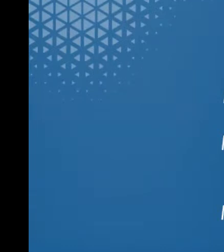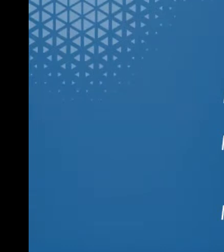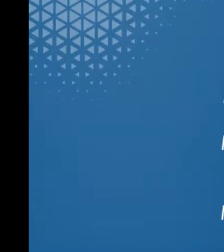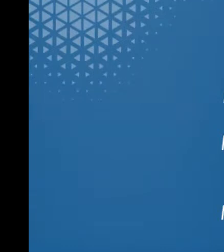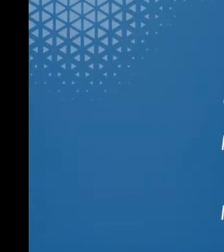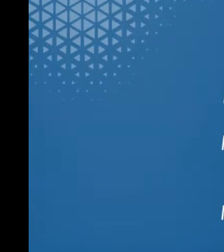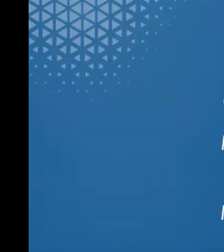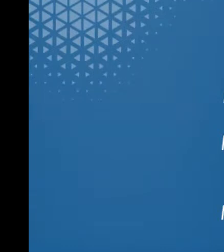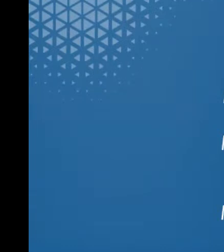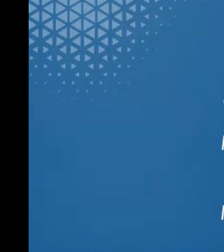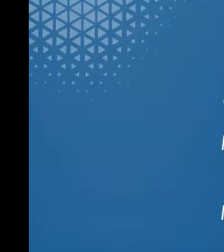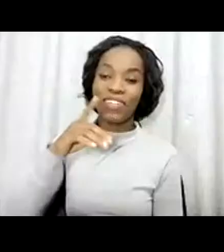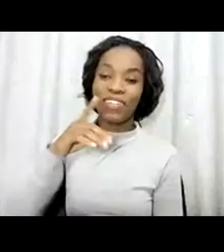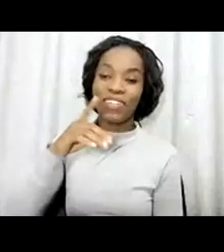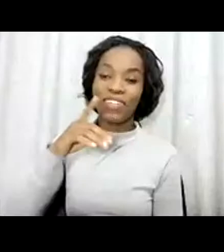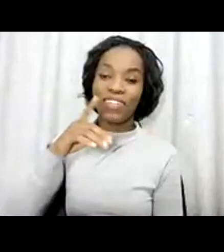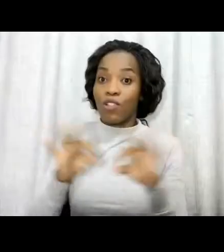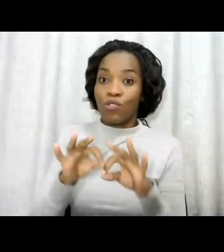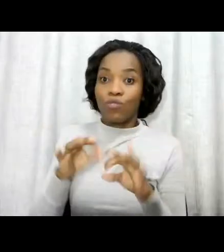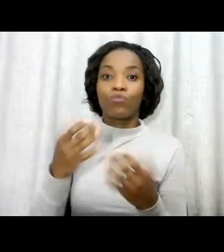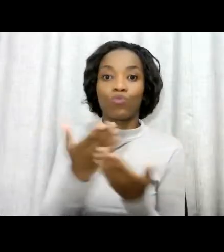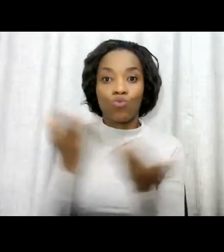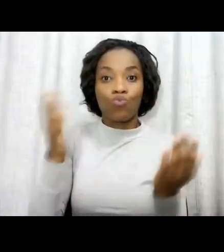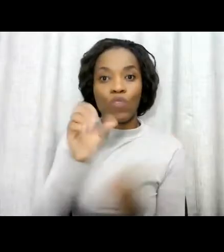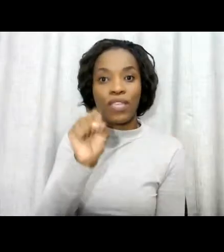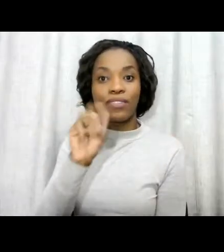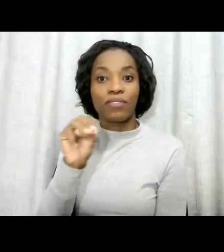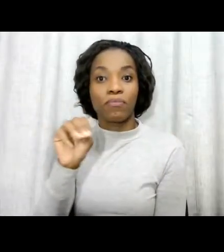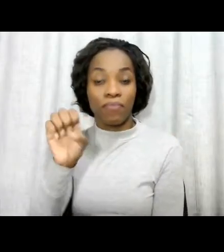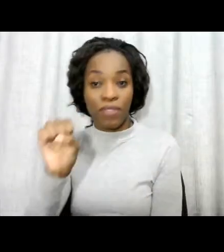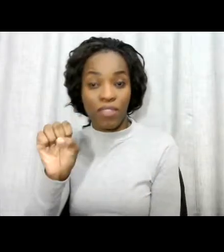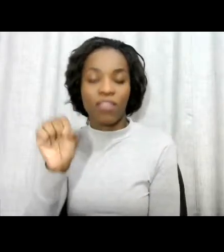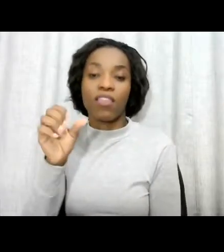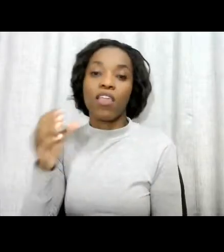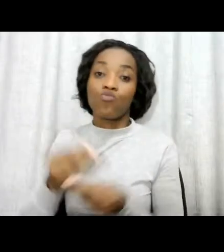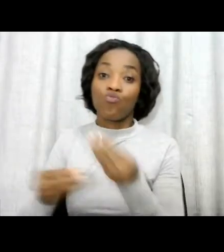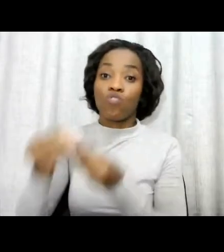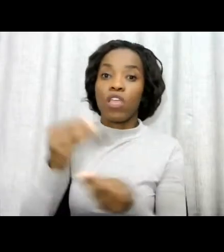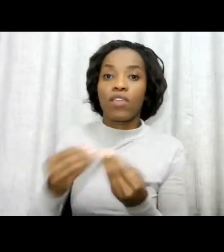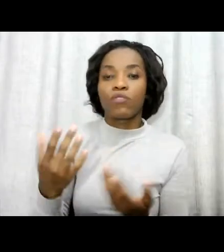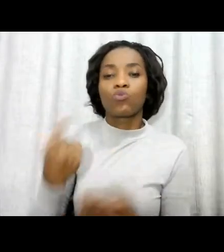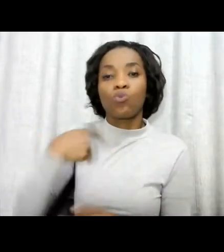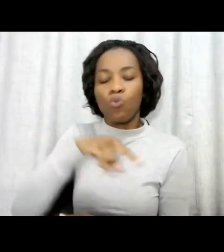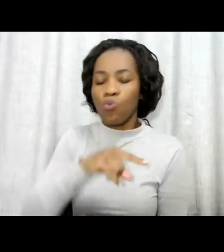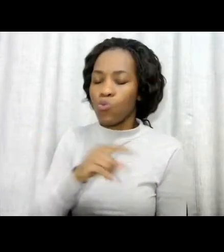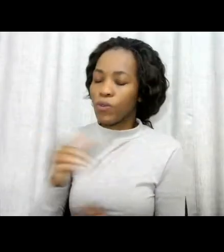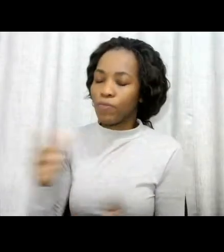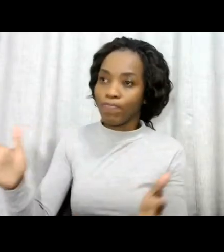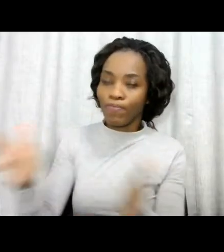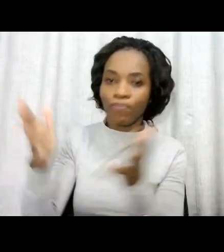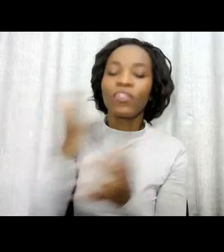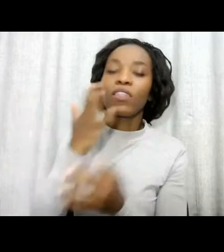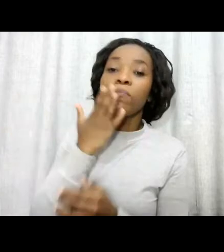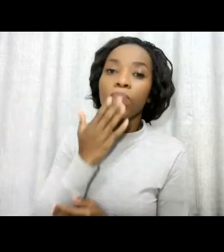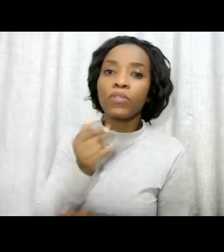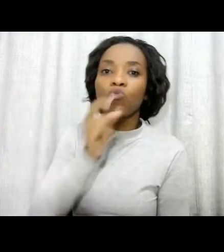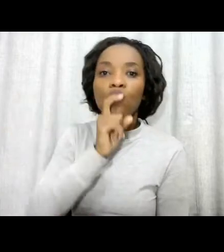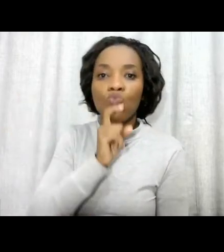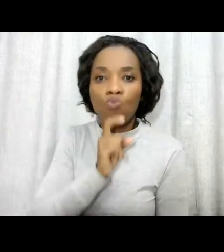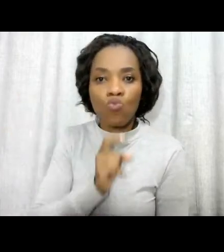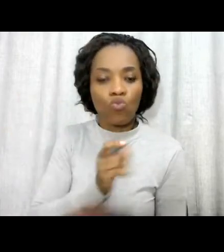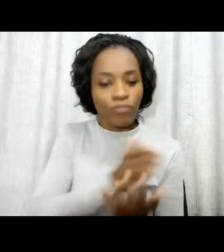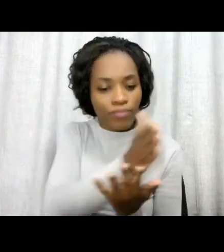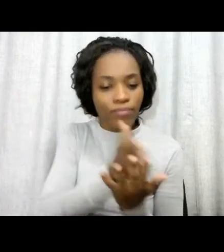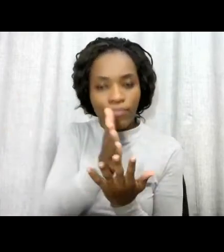traders. We urge you to use the various channels to engage us as indicated by Dr. Razalani. Ladies and